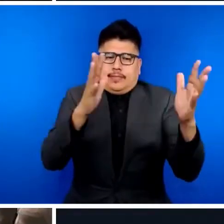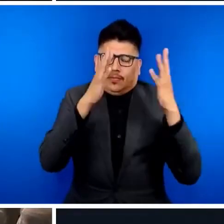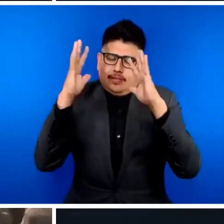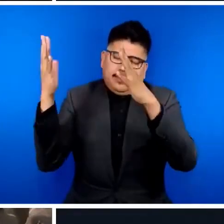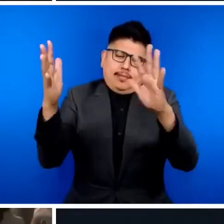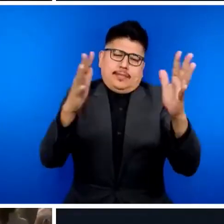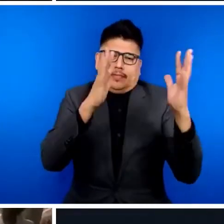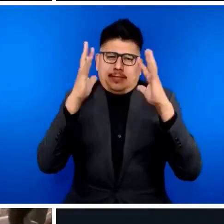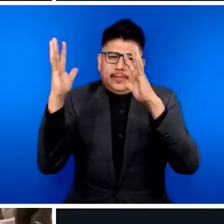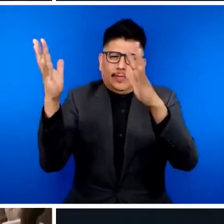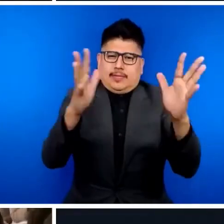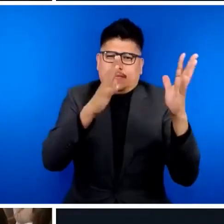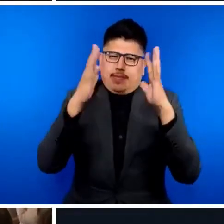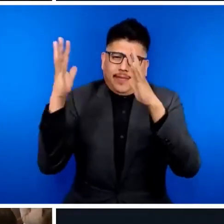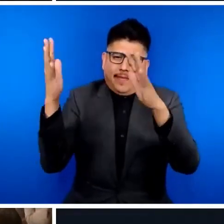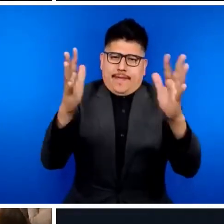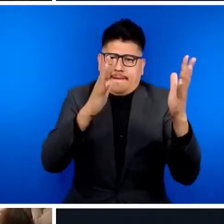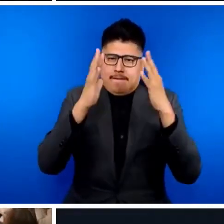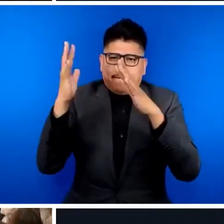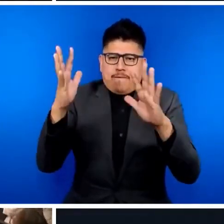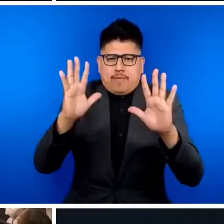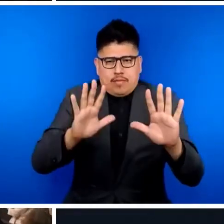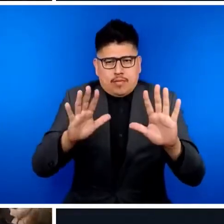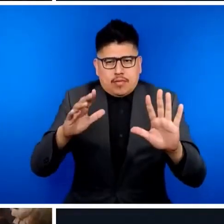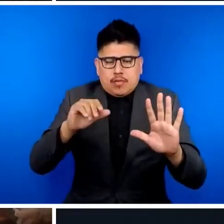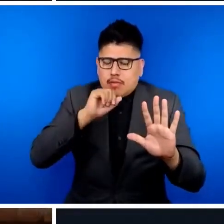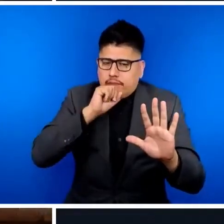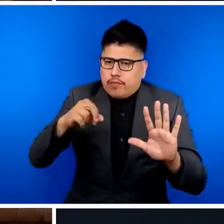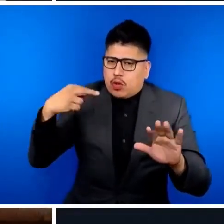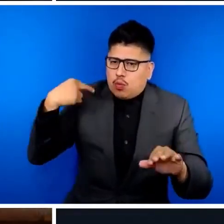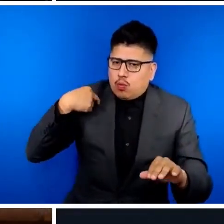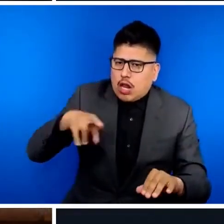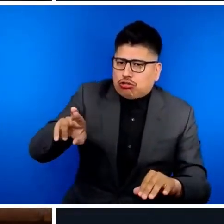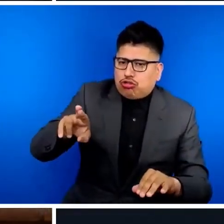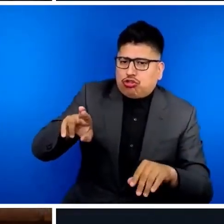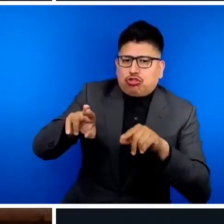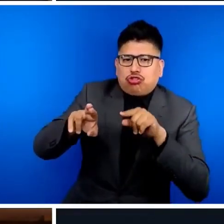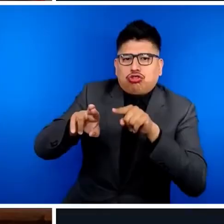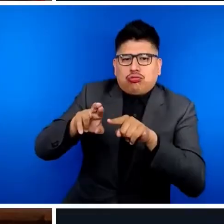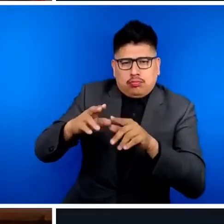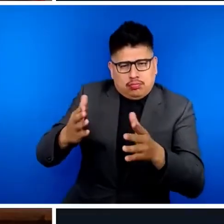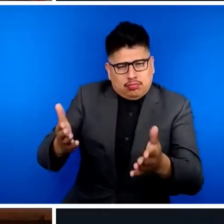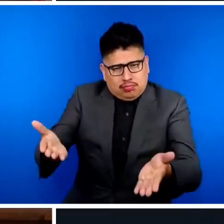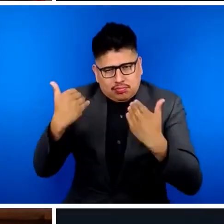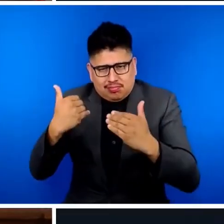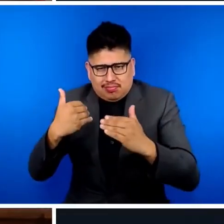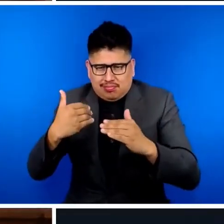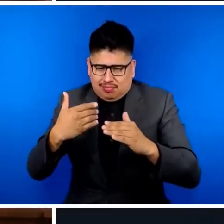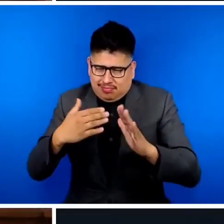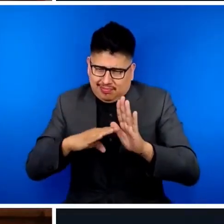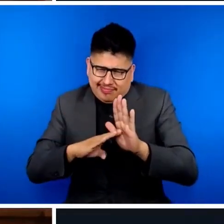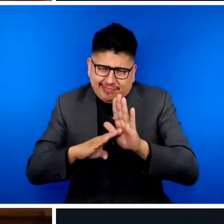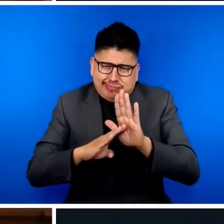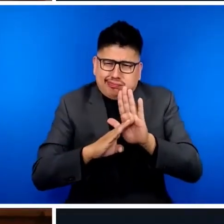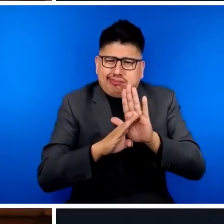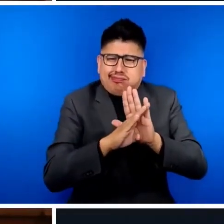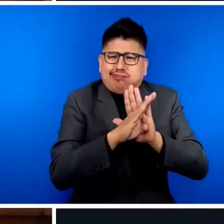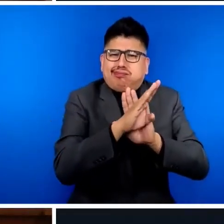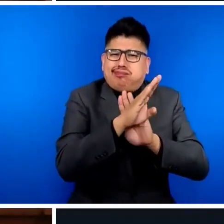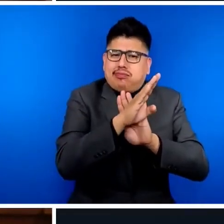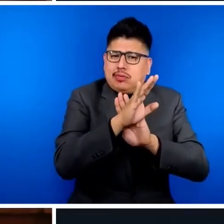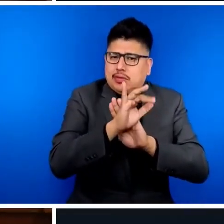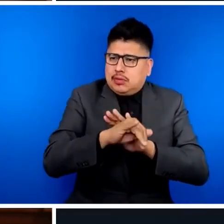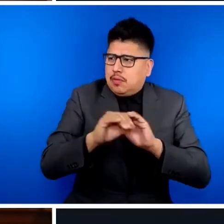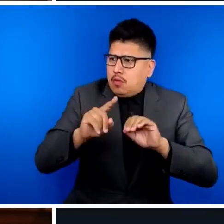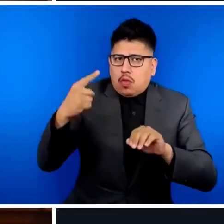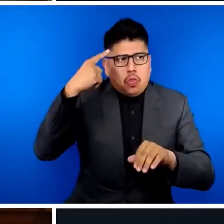We love religion, and we love bringing it back, and it's coming back at levels that nobody actually thought possible. It's